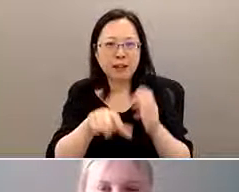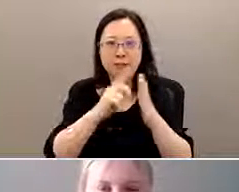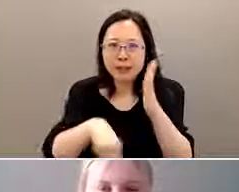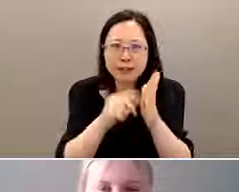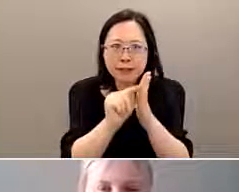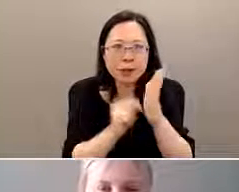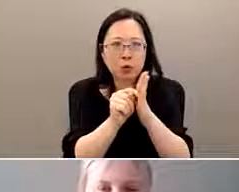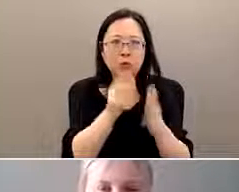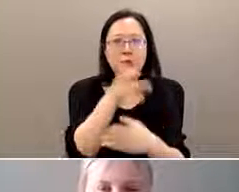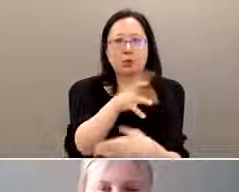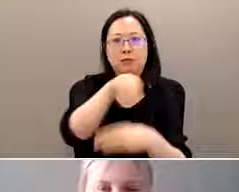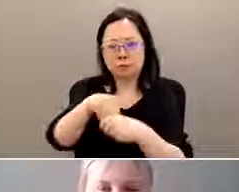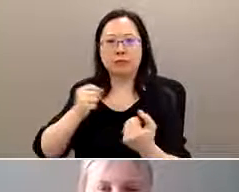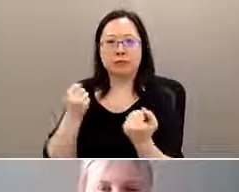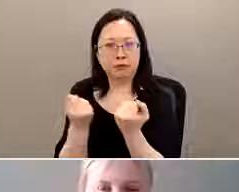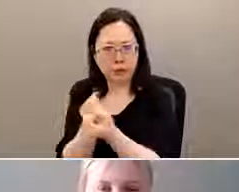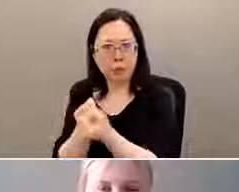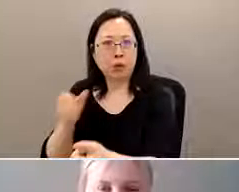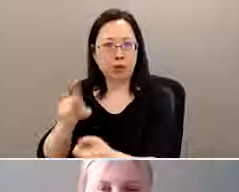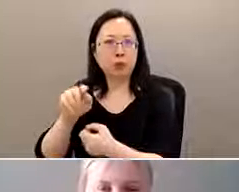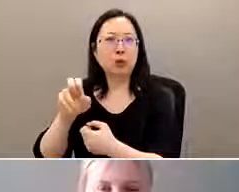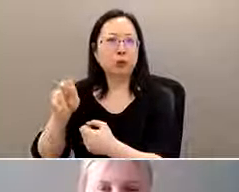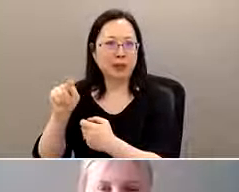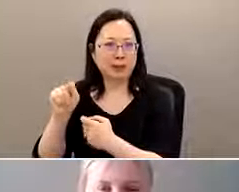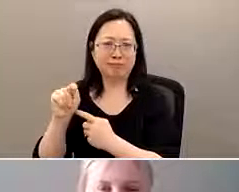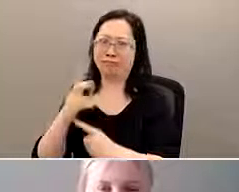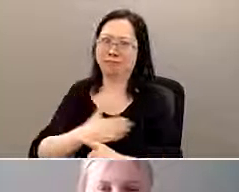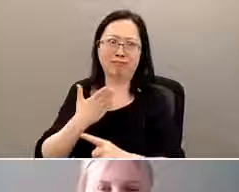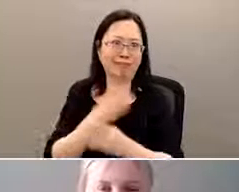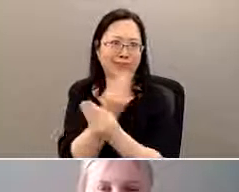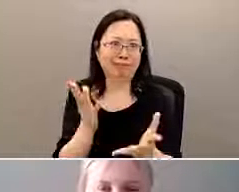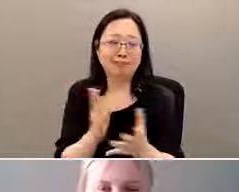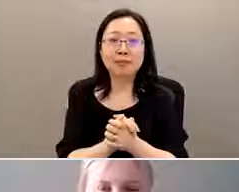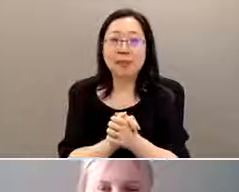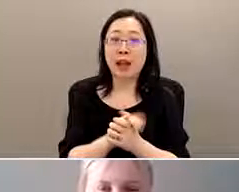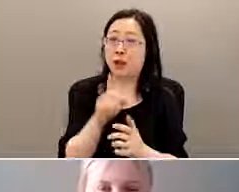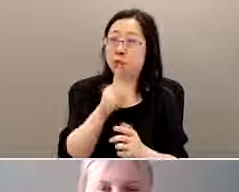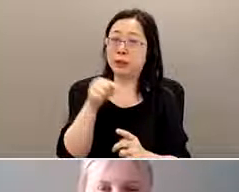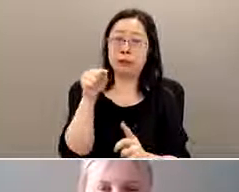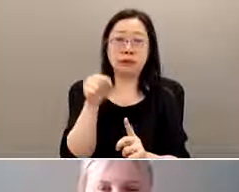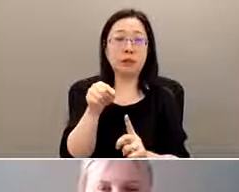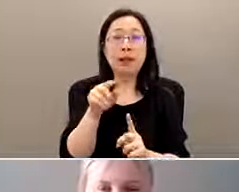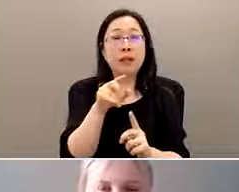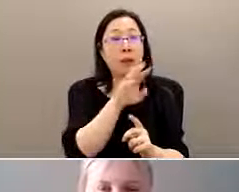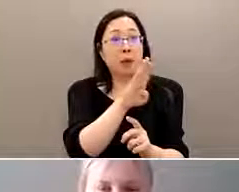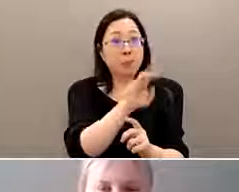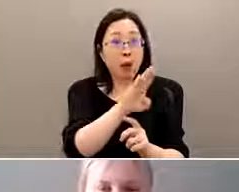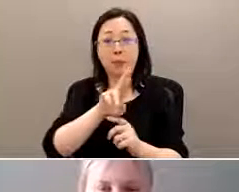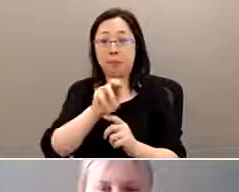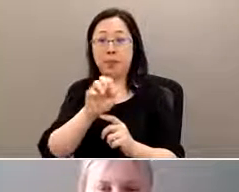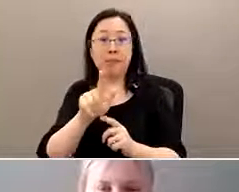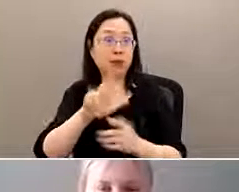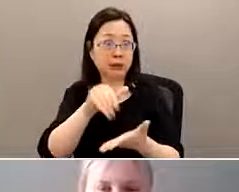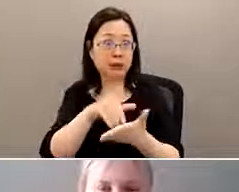videos to accompany the toolkit. And it's key with Bob Rumble as a partner and